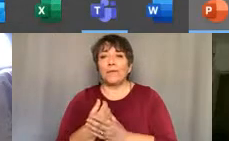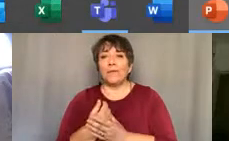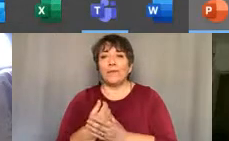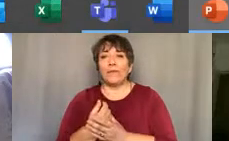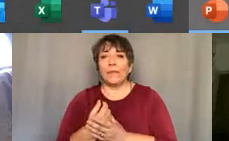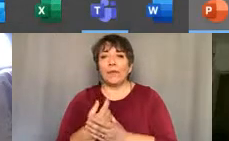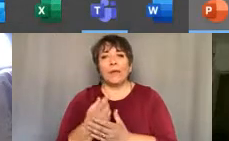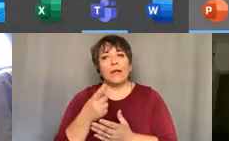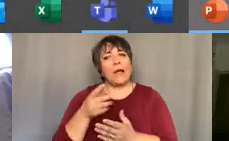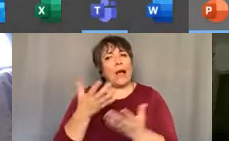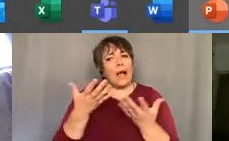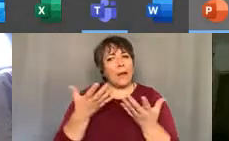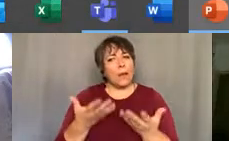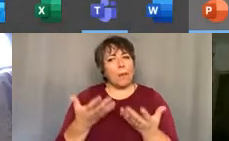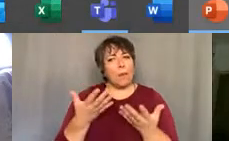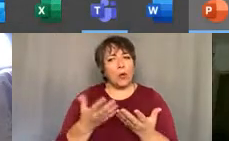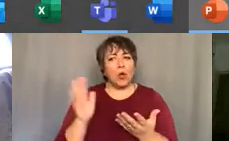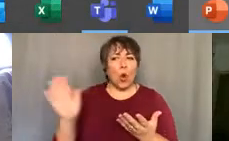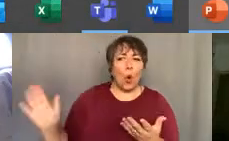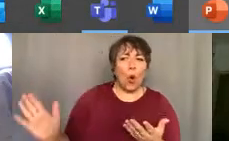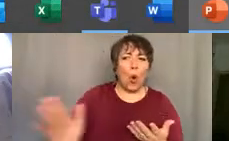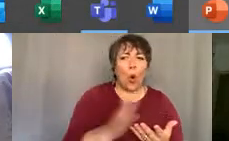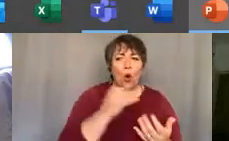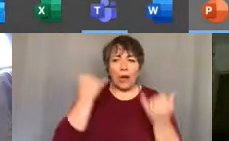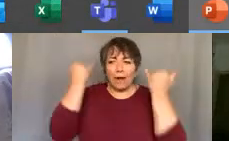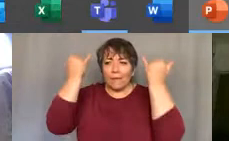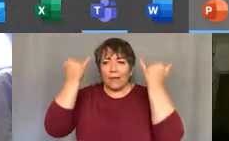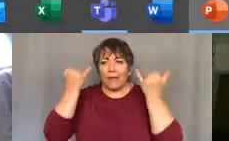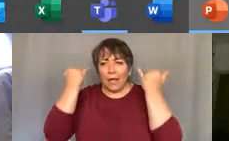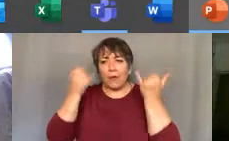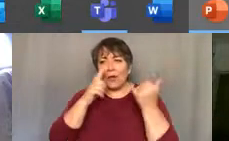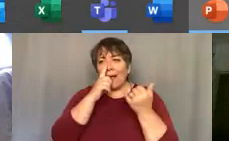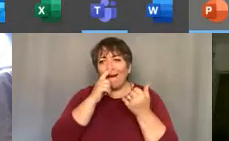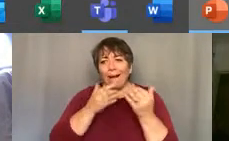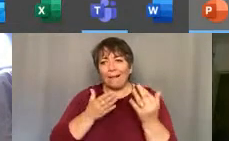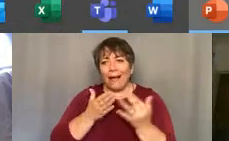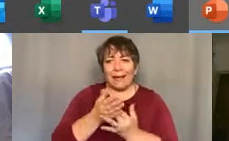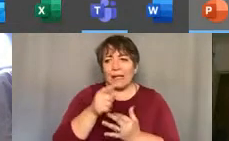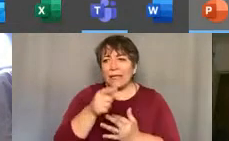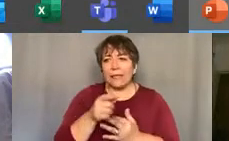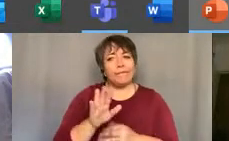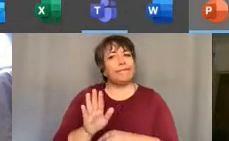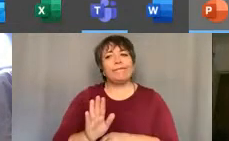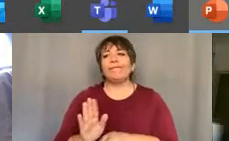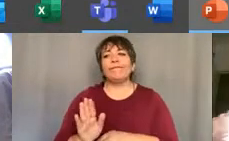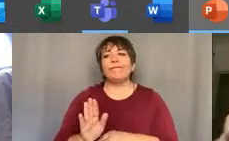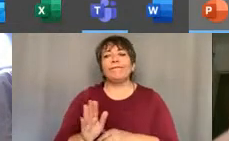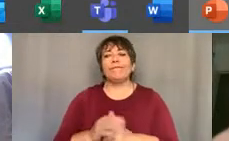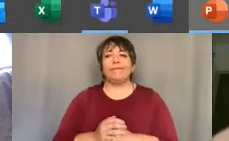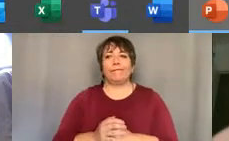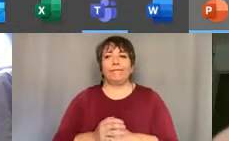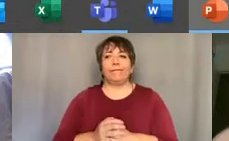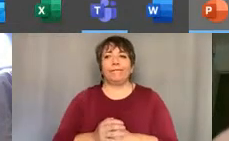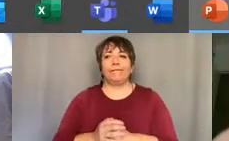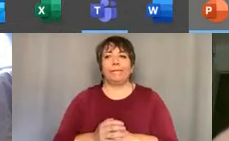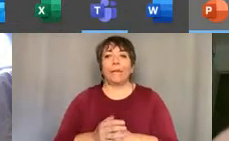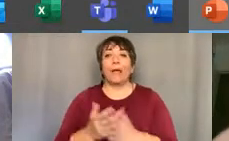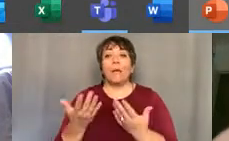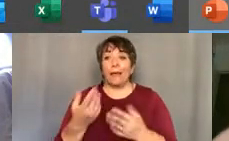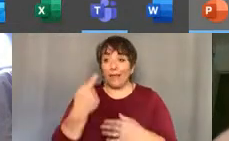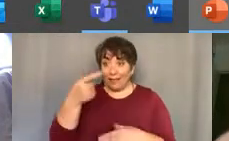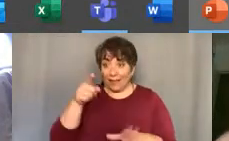Derbyshire, and we slowed down due to the pandemic because we just didn't have capacity to do so. But this year we want to get back